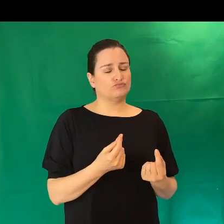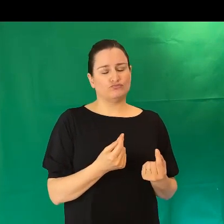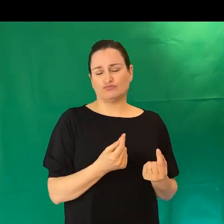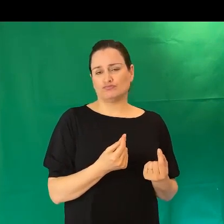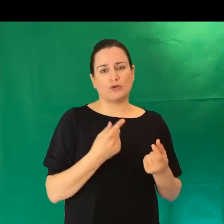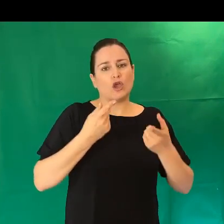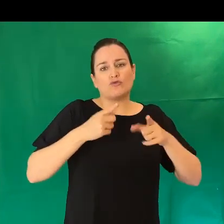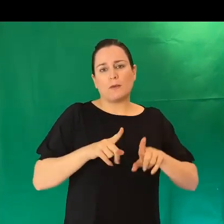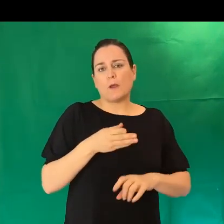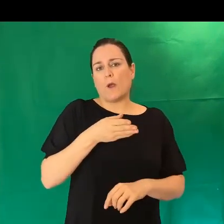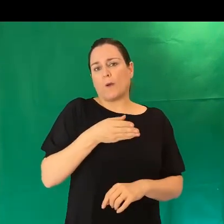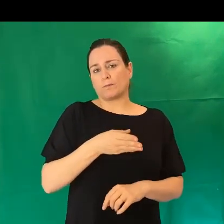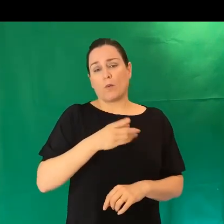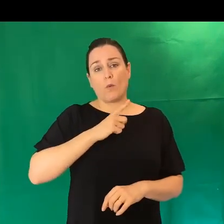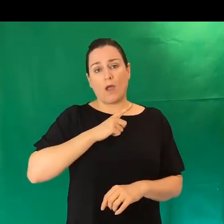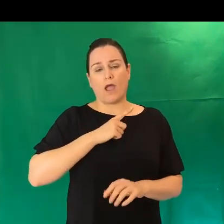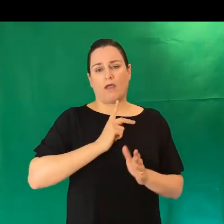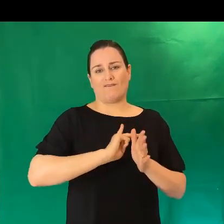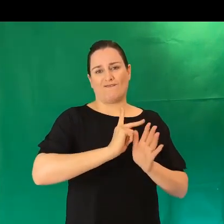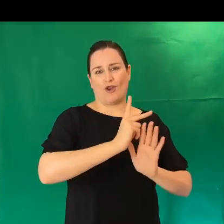agreement because of their phonology.